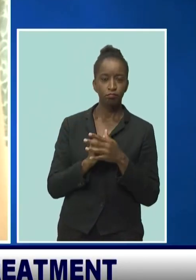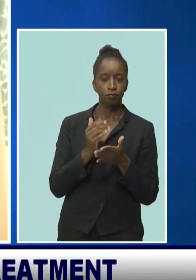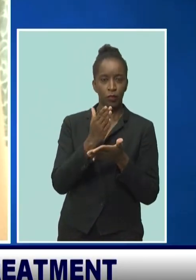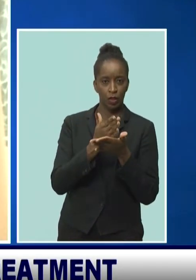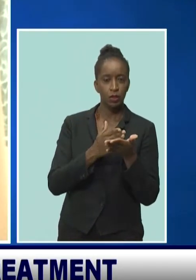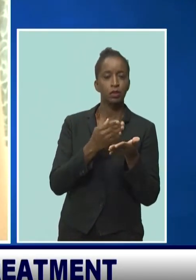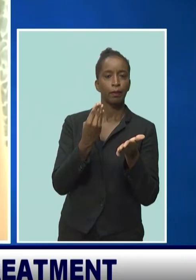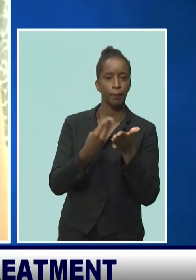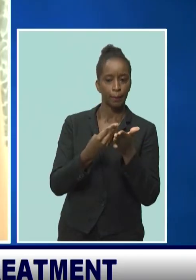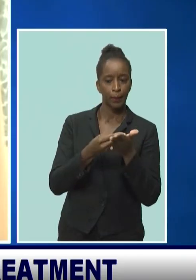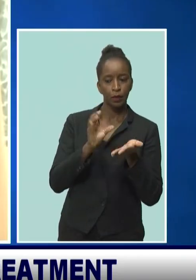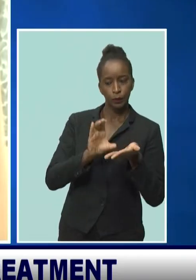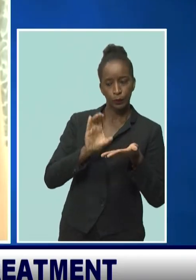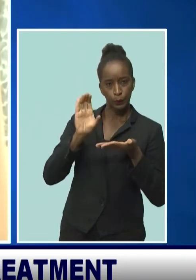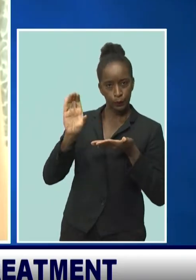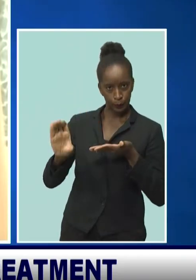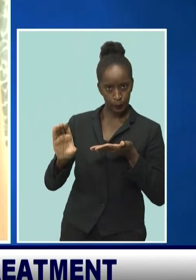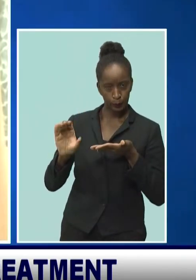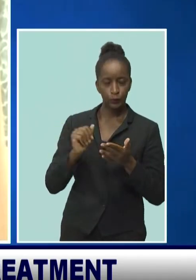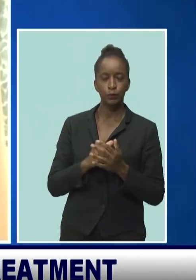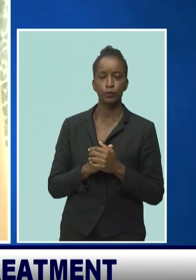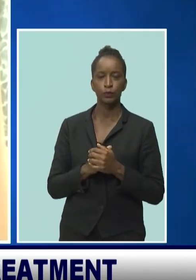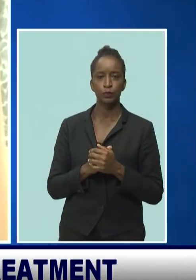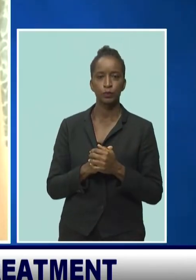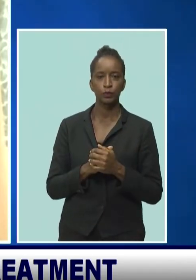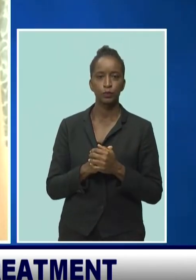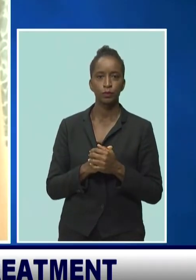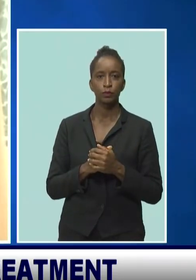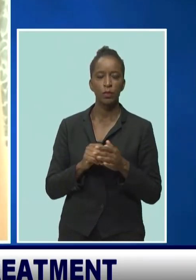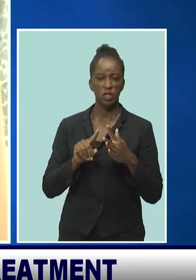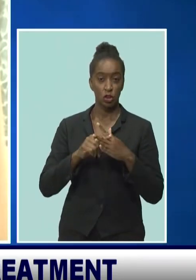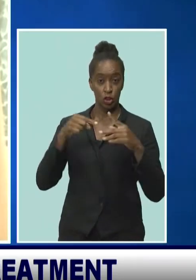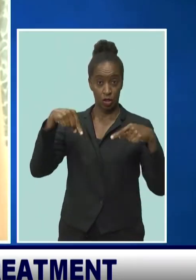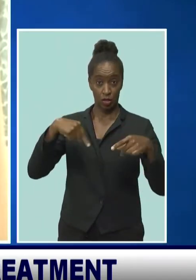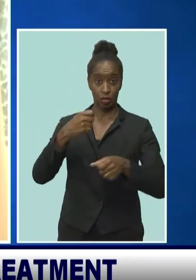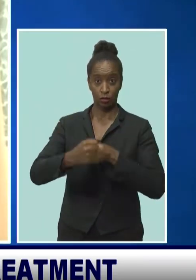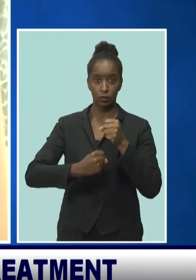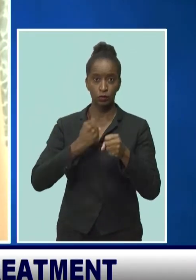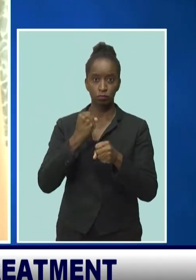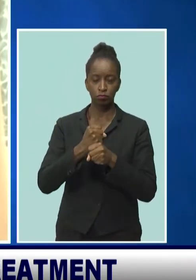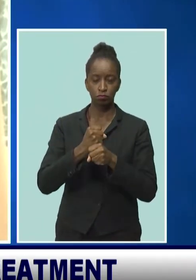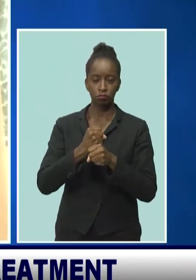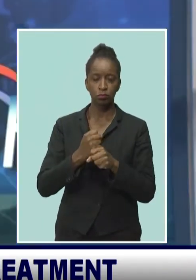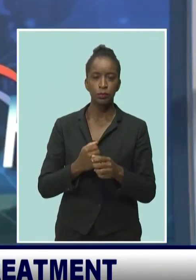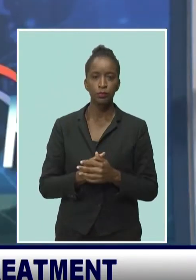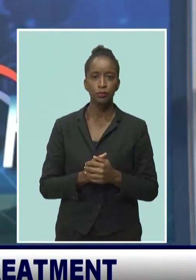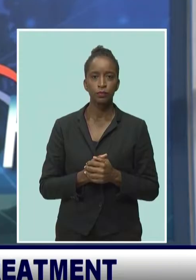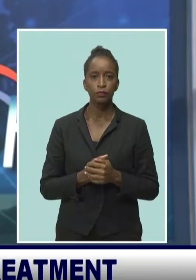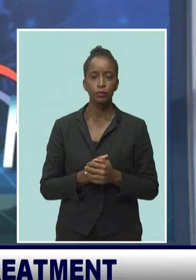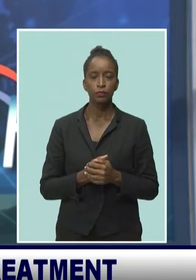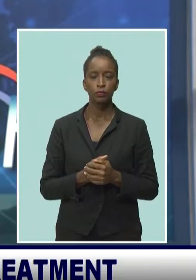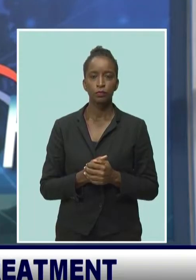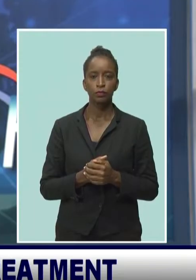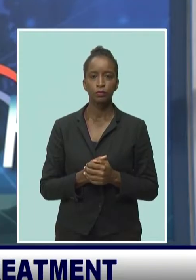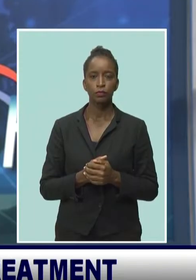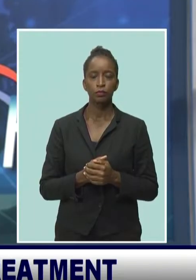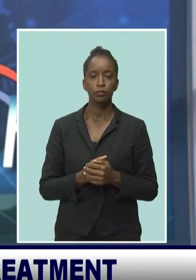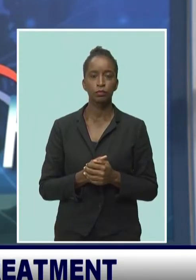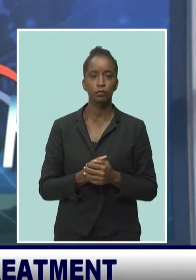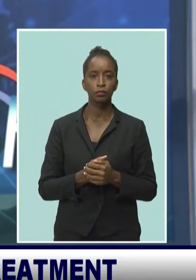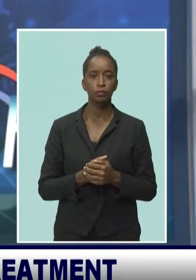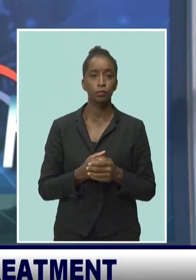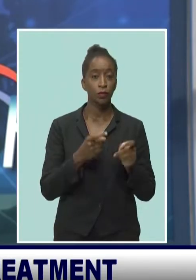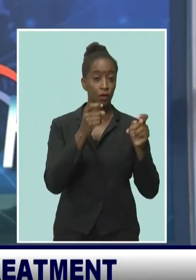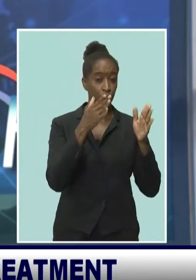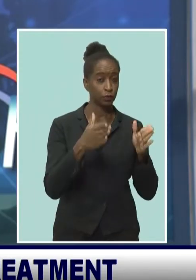delivered by the end of this year, which is actually quite remarkable in terms of the pace. Dr. Young explains